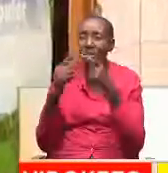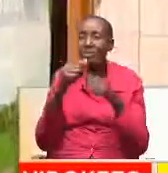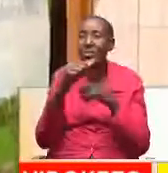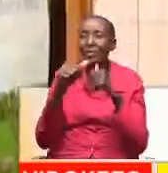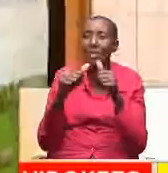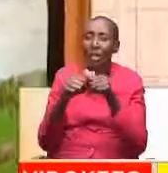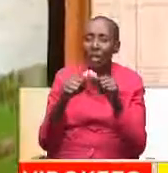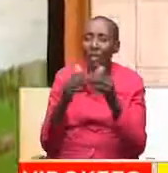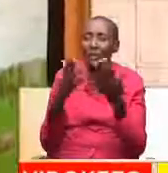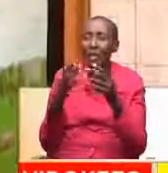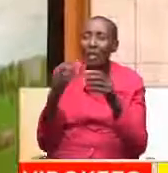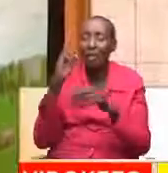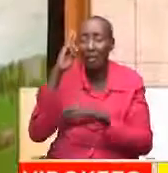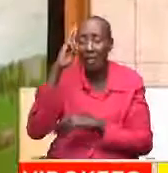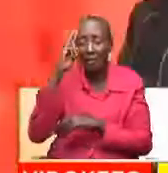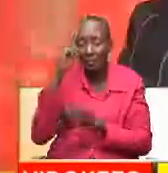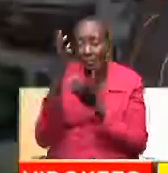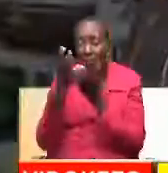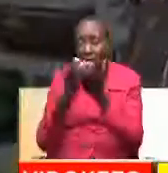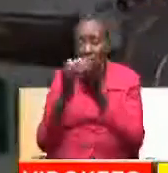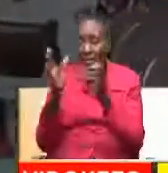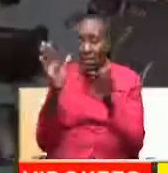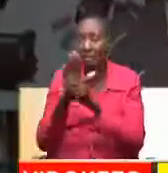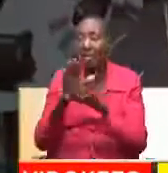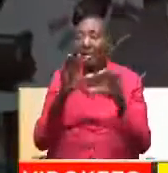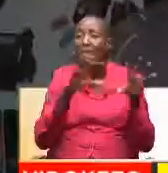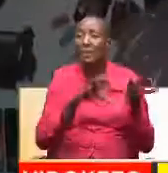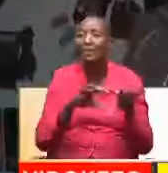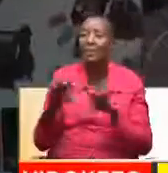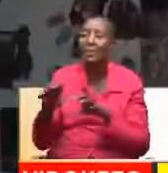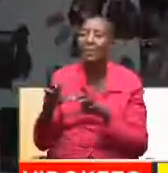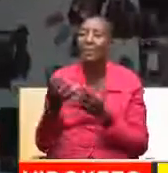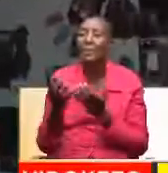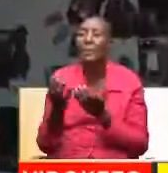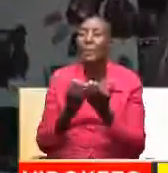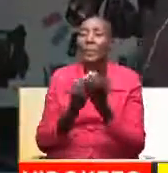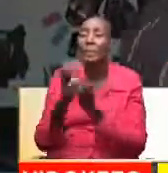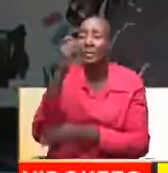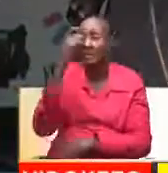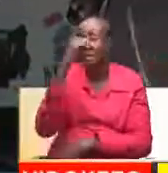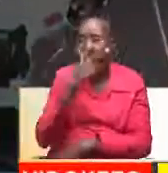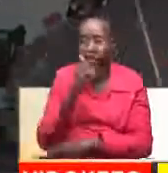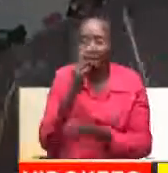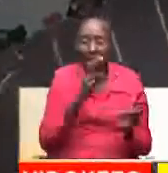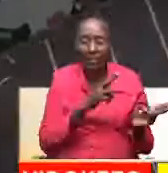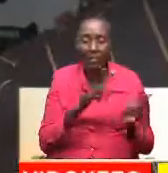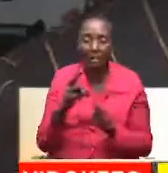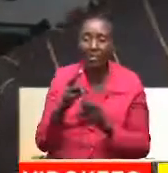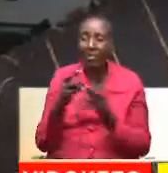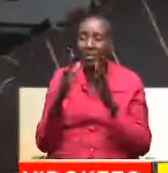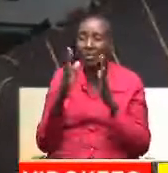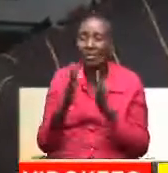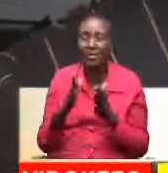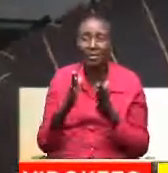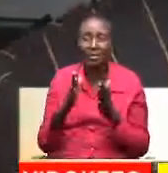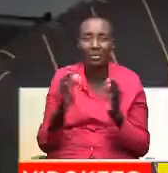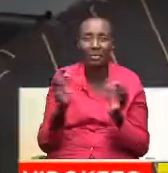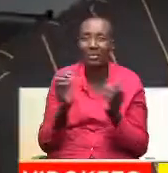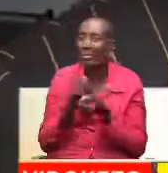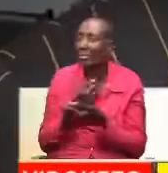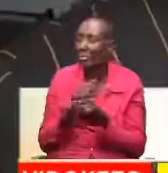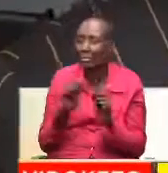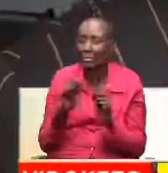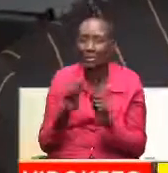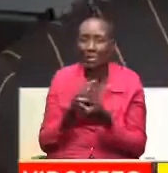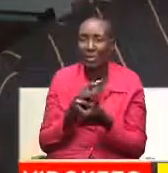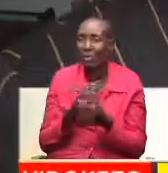vigezo vilivyodidimiza biashara nyingi. Business in Thika for the ordinary person, I would say is just dying out. It's dying out because